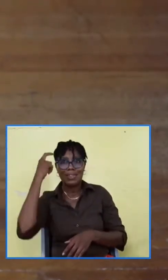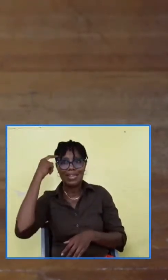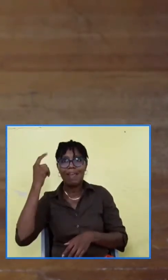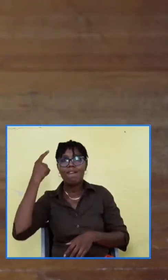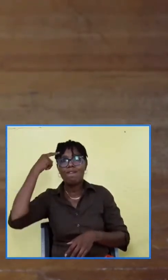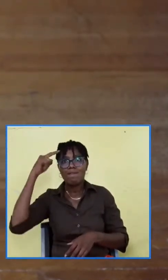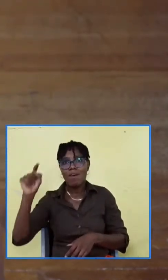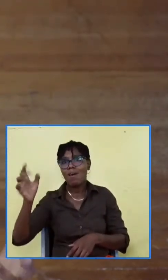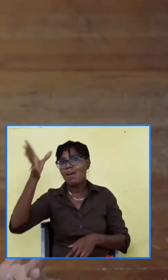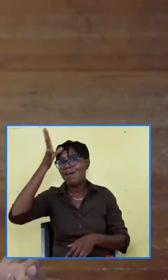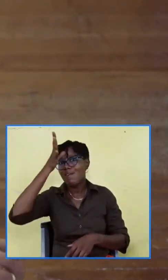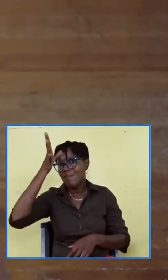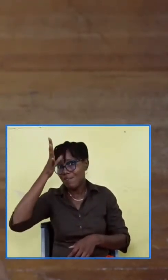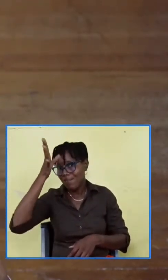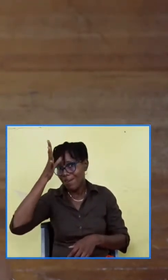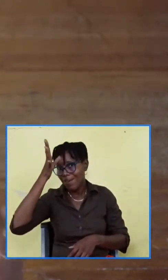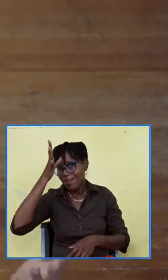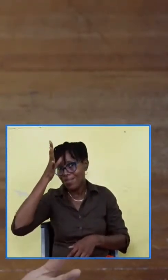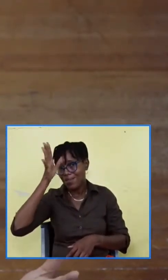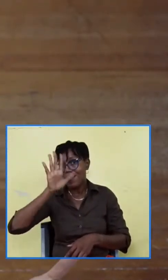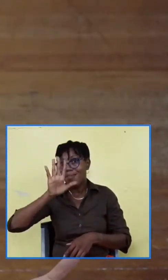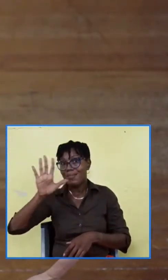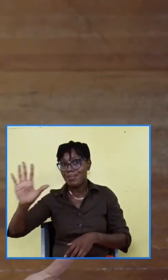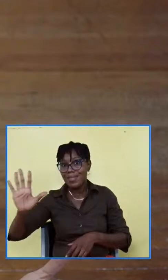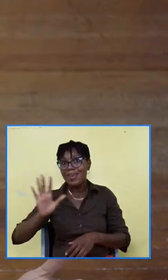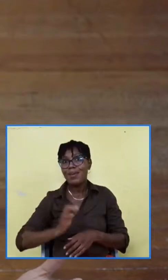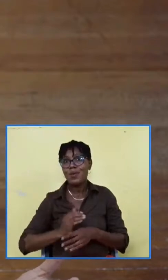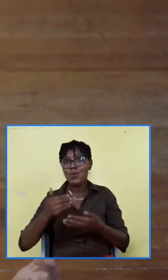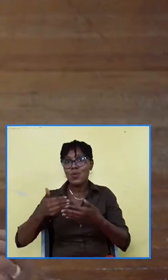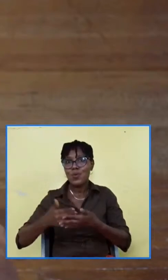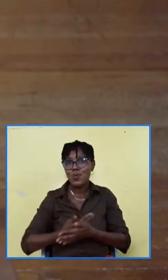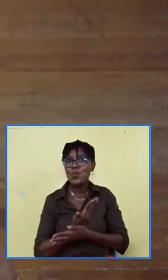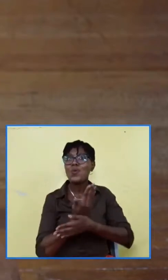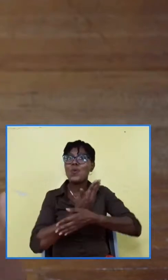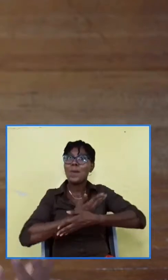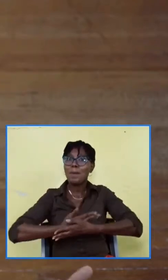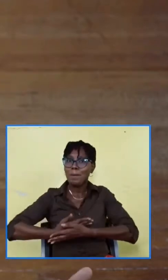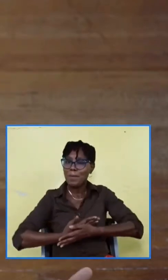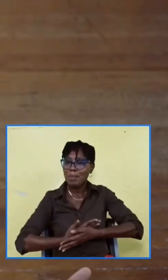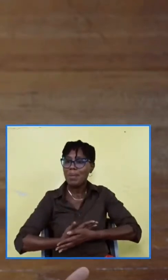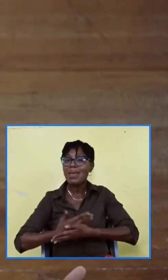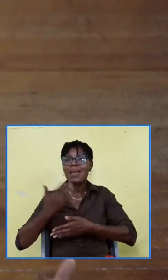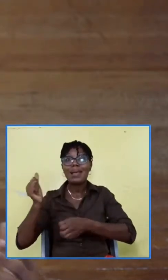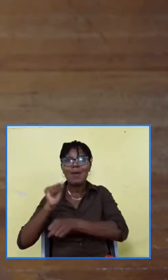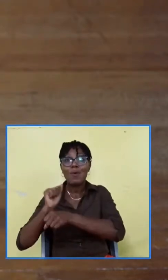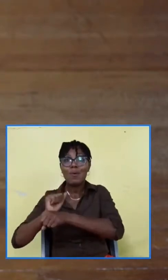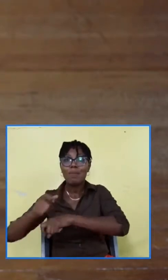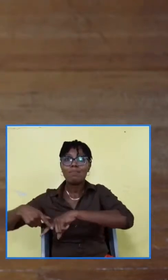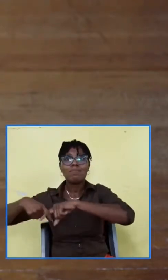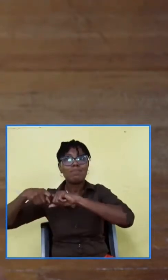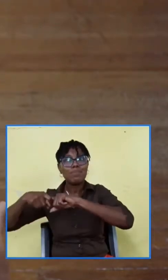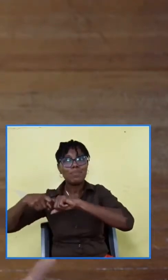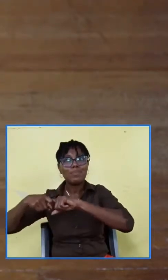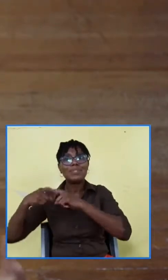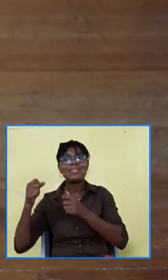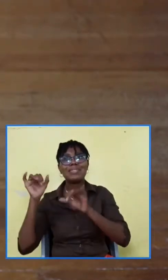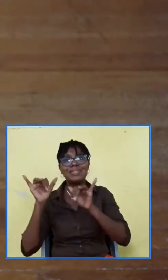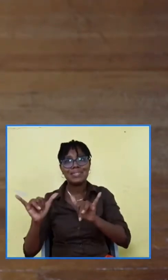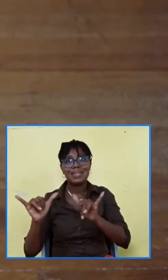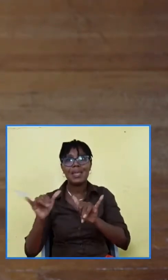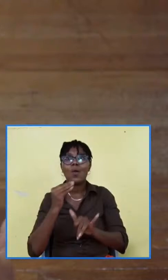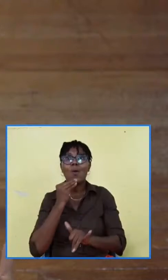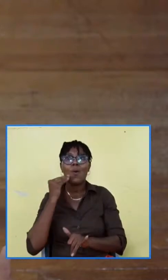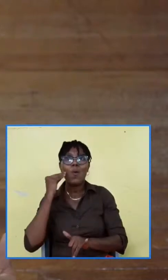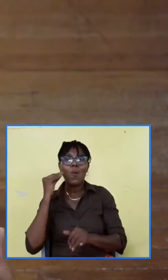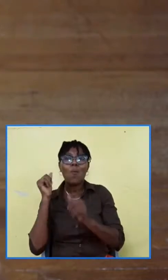be employers being mandated to give leave to fathers, and if that comes into being, then NIS would have